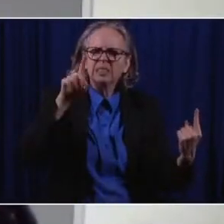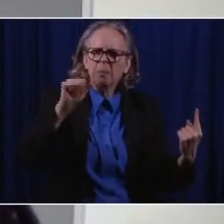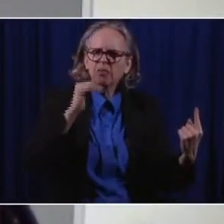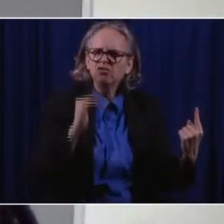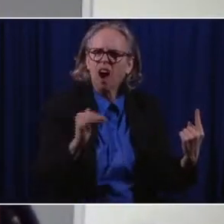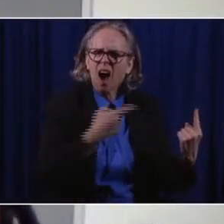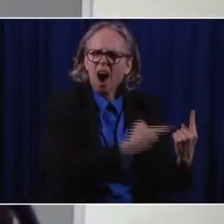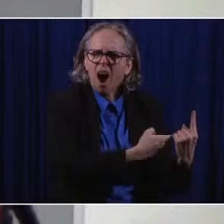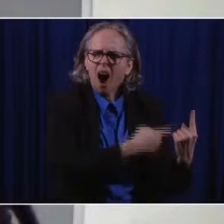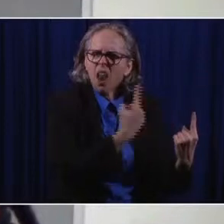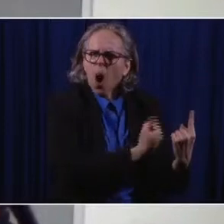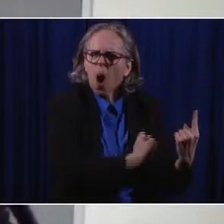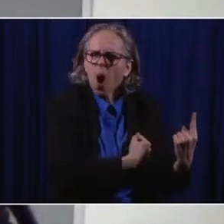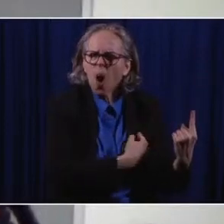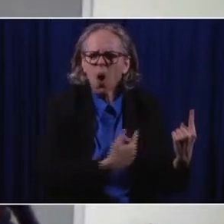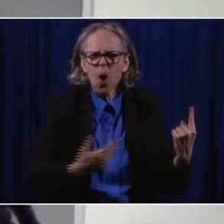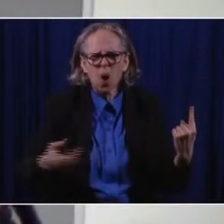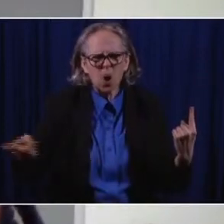that support for her.